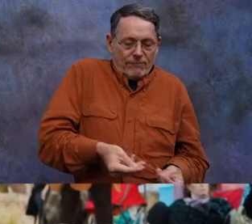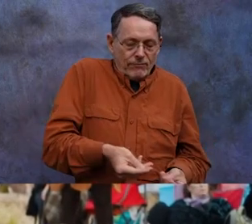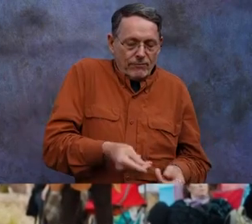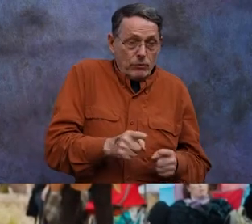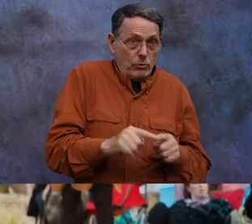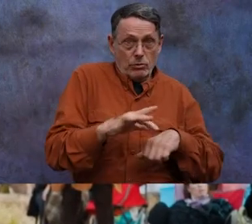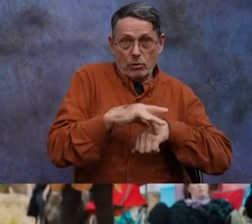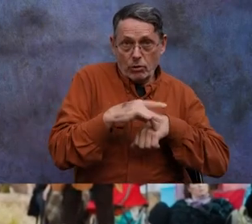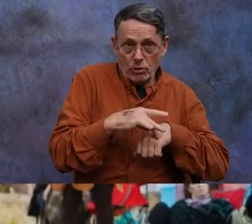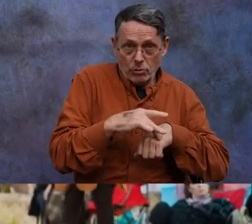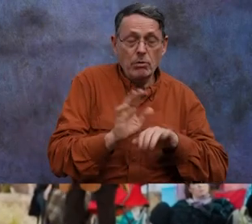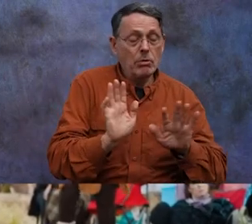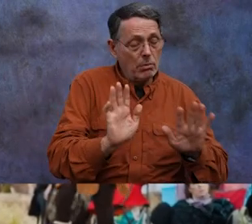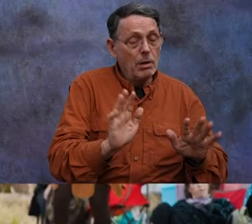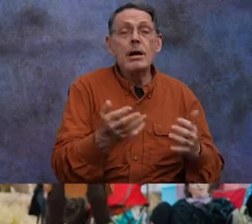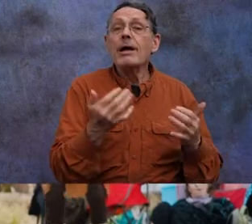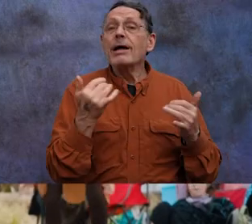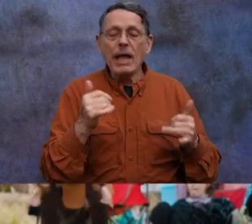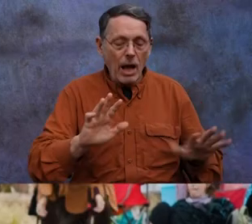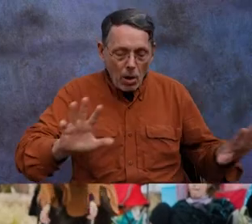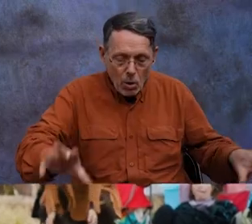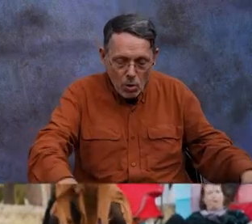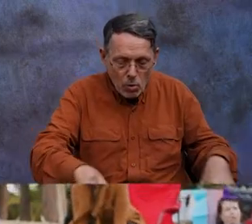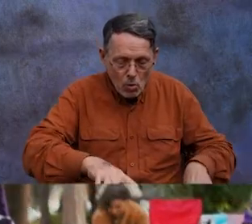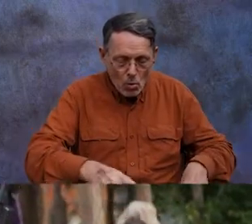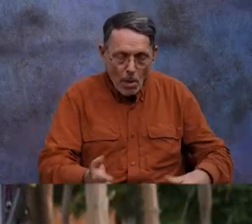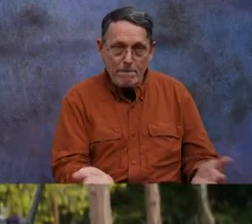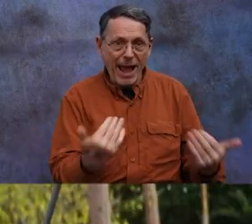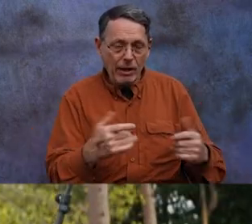Now I want you to draw that energy back up into your body.